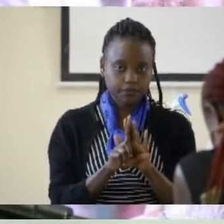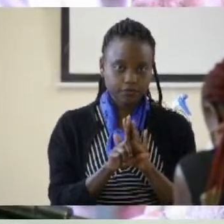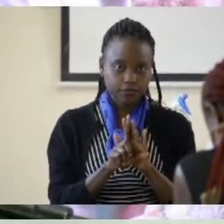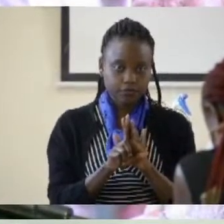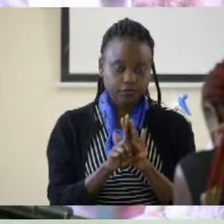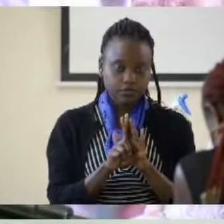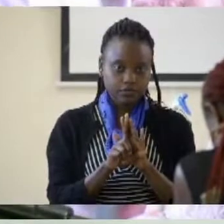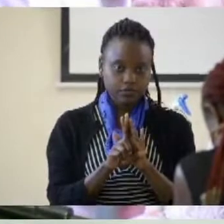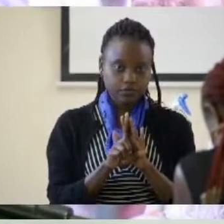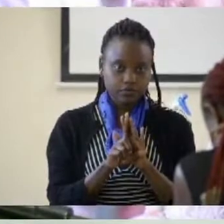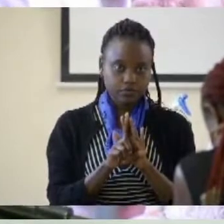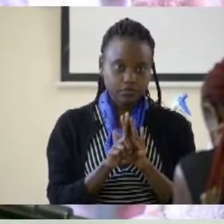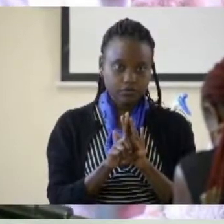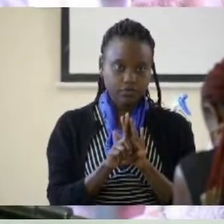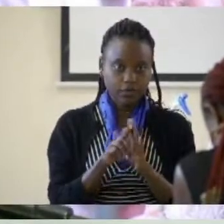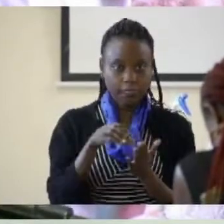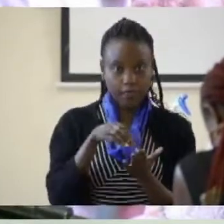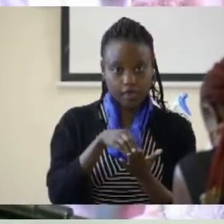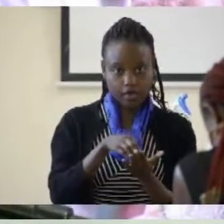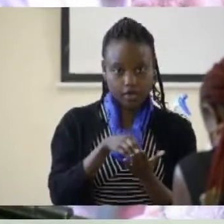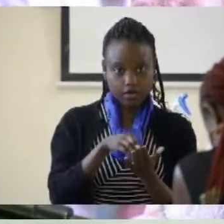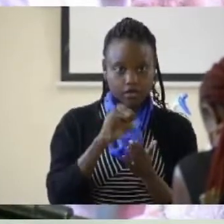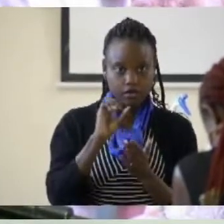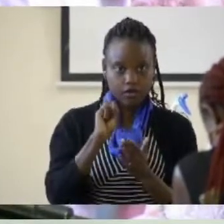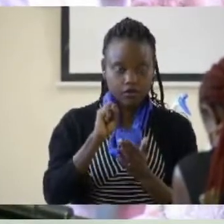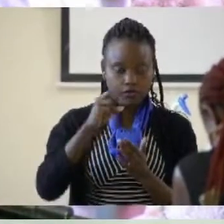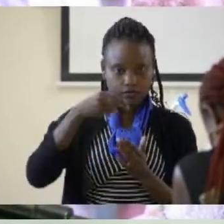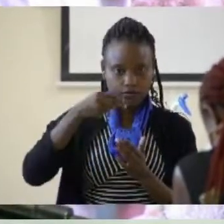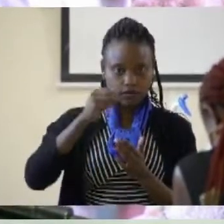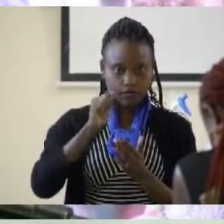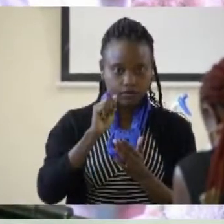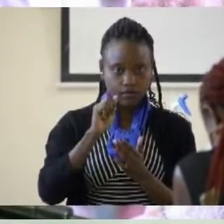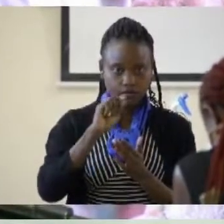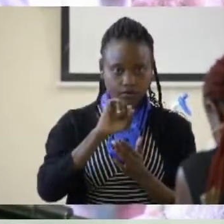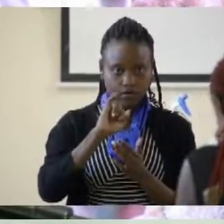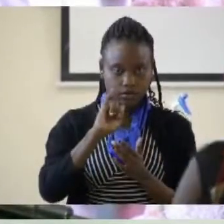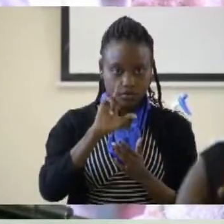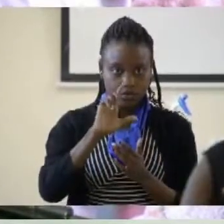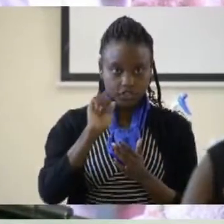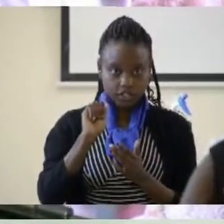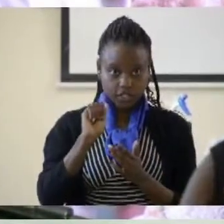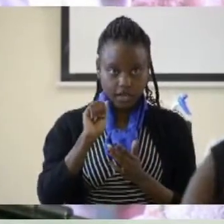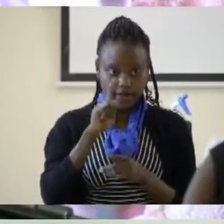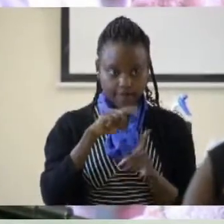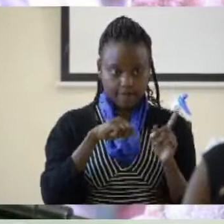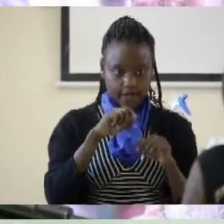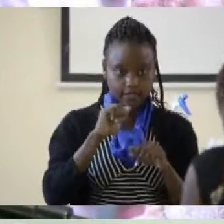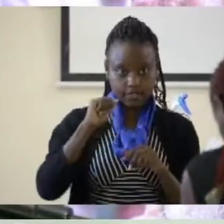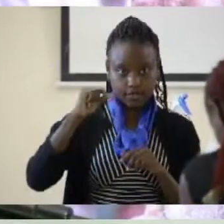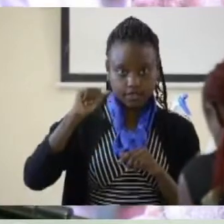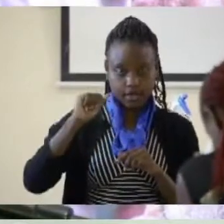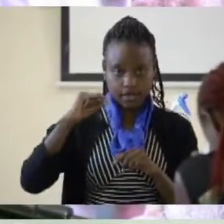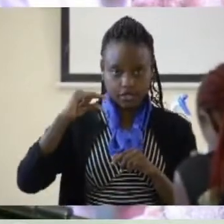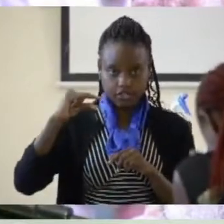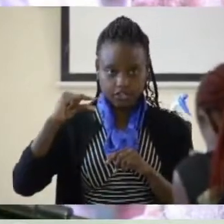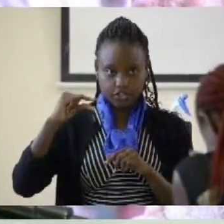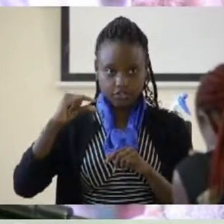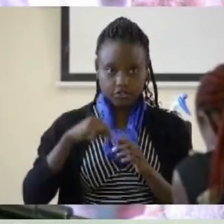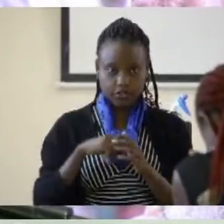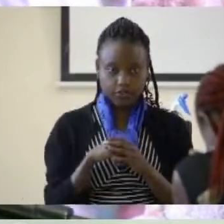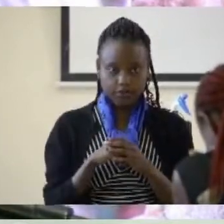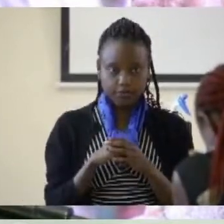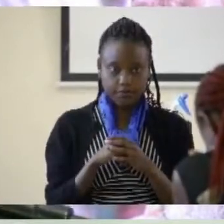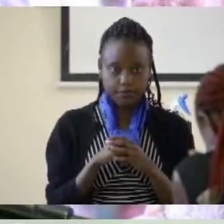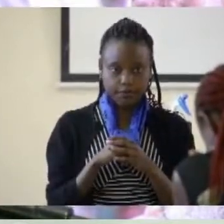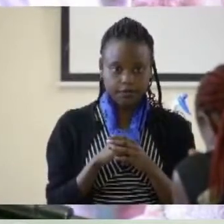fore. The case of Sheila Amalemba versus Attorney General and others, this was the